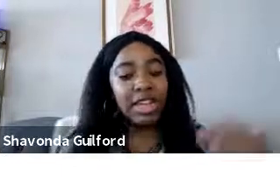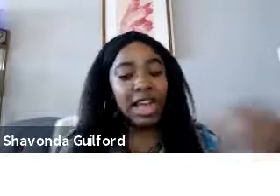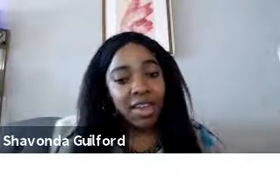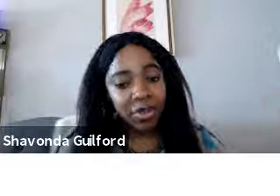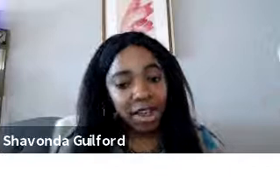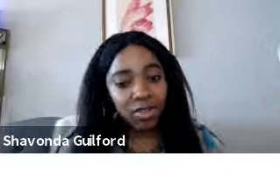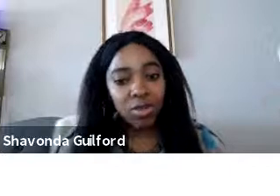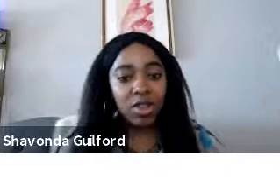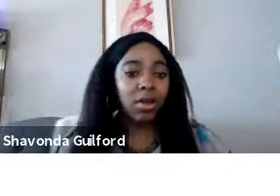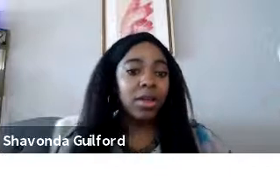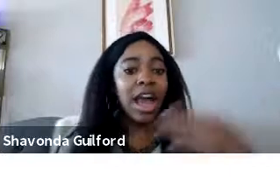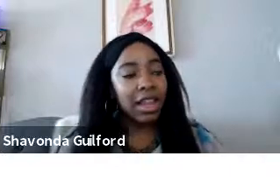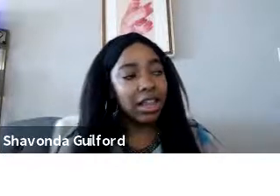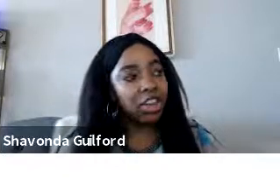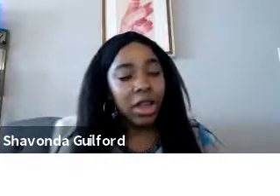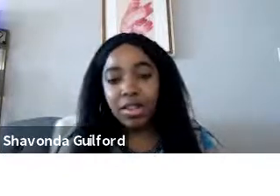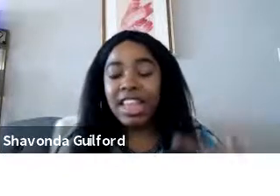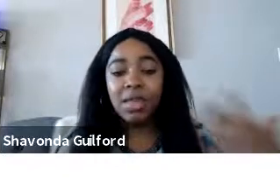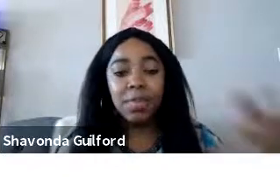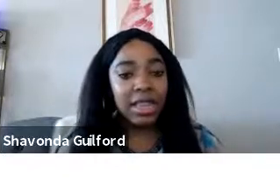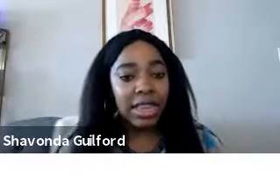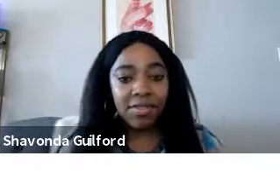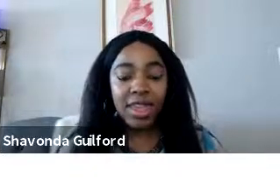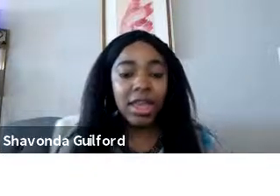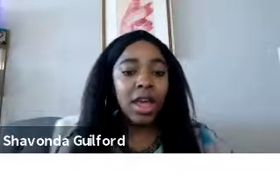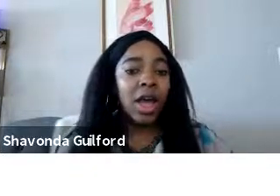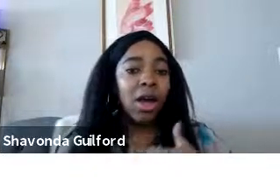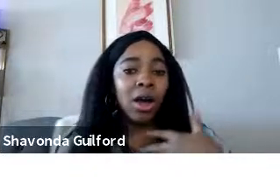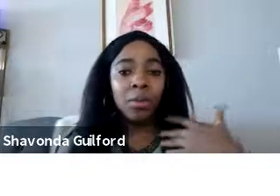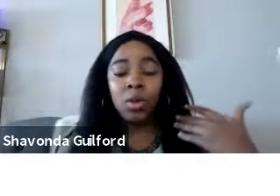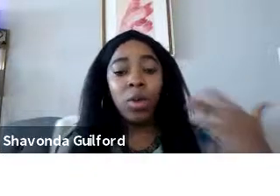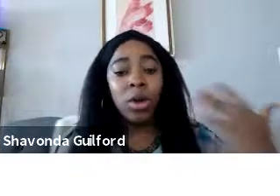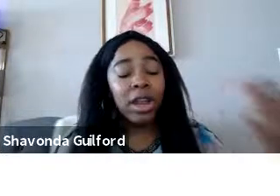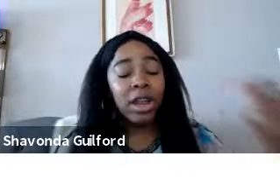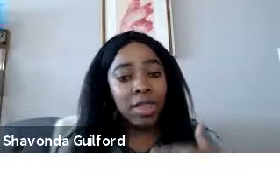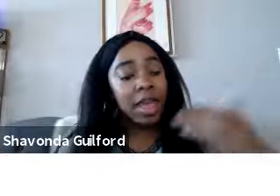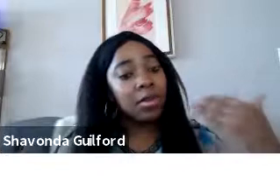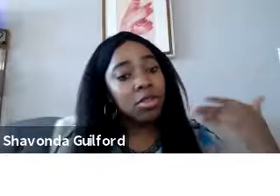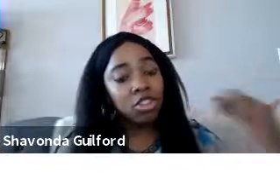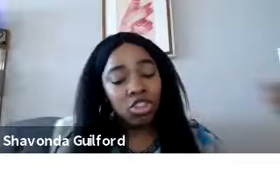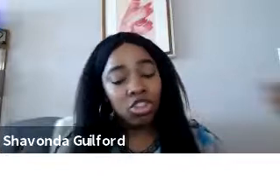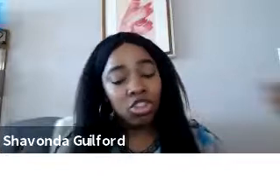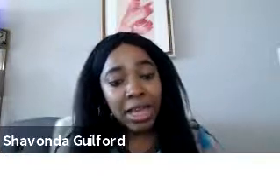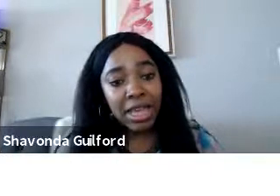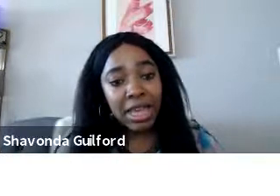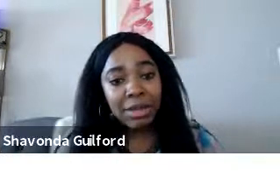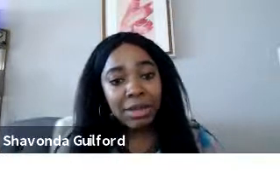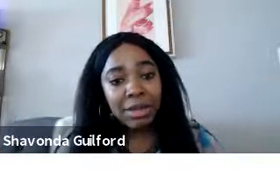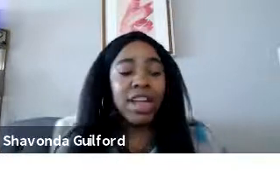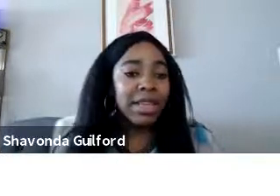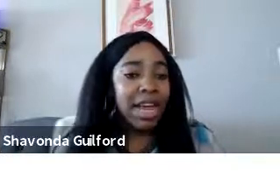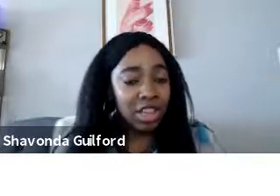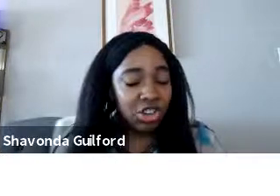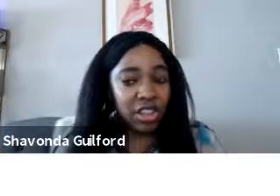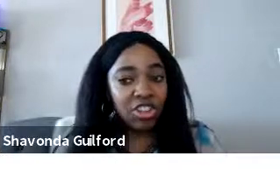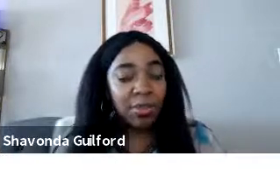school to life after high school, so college, careers, independent living, whatever that trajectory may be, the